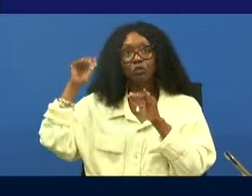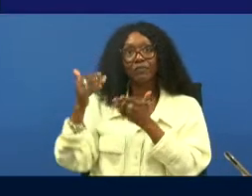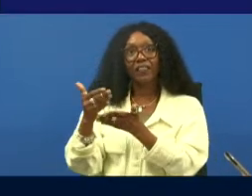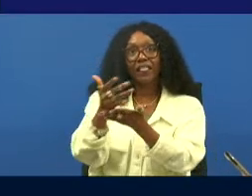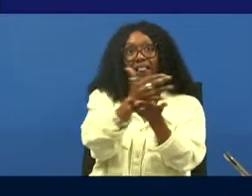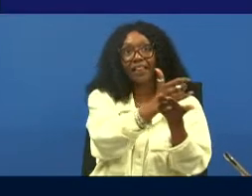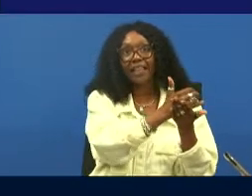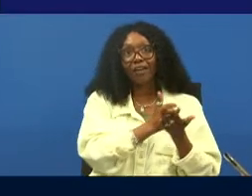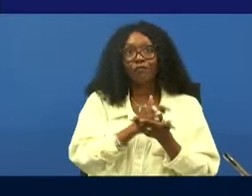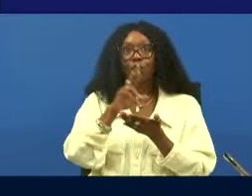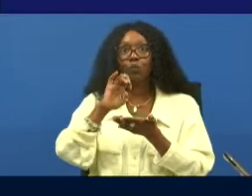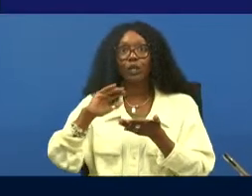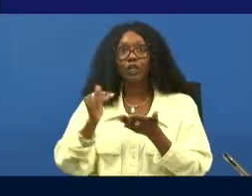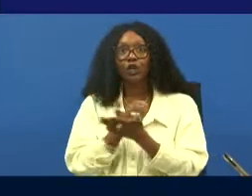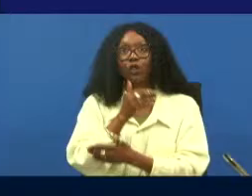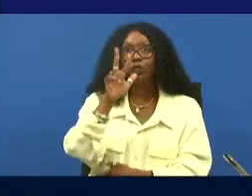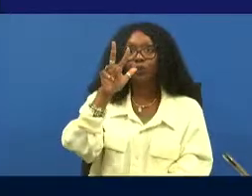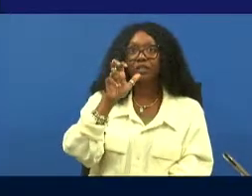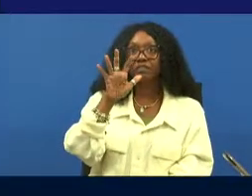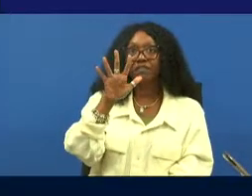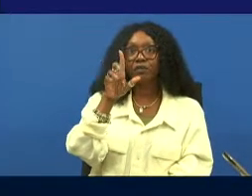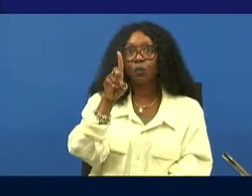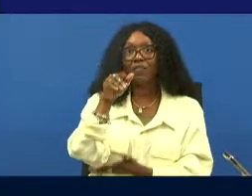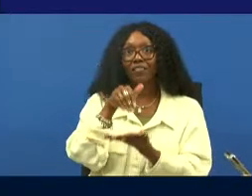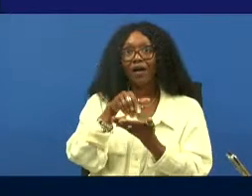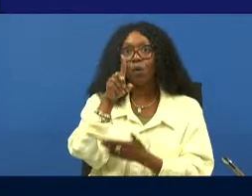collected from such renewal is